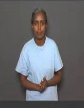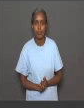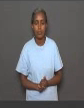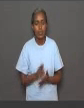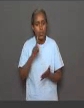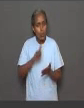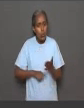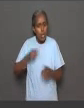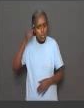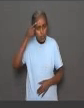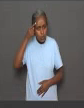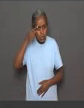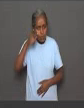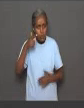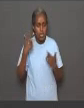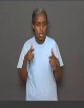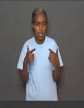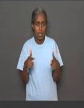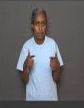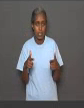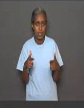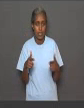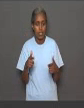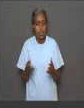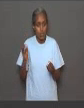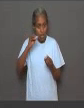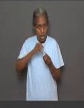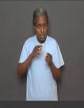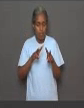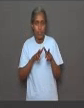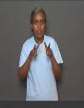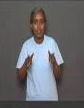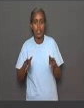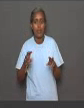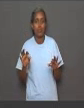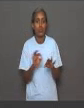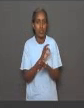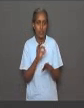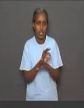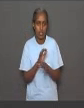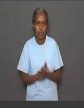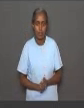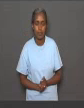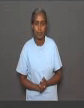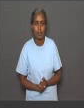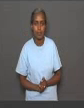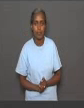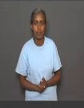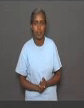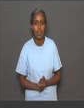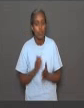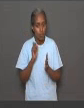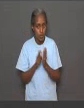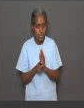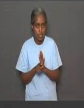What do you think will happen if we add a variable to the function? For